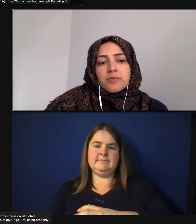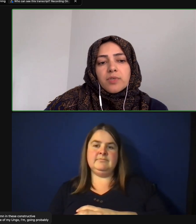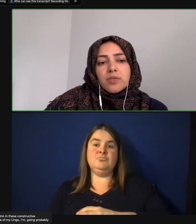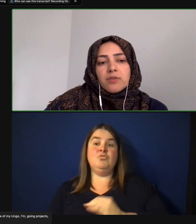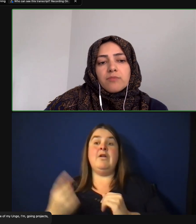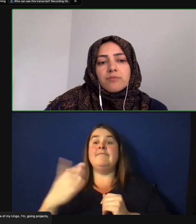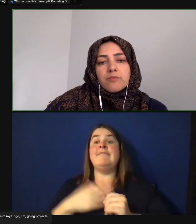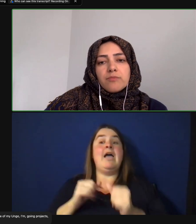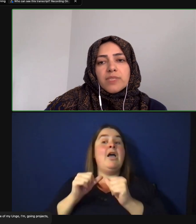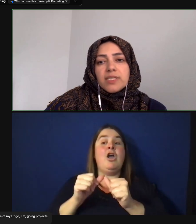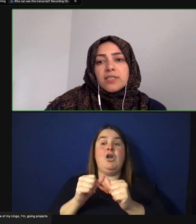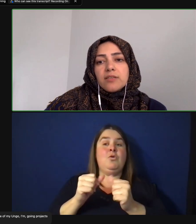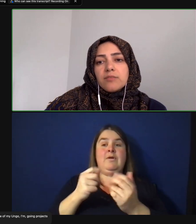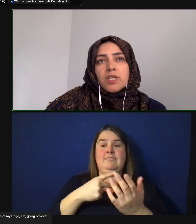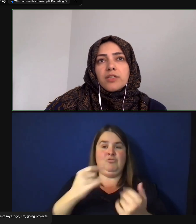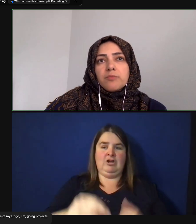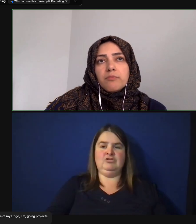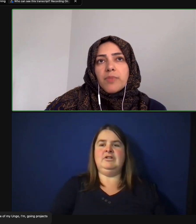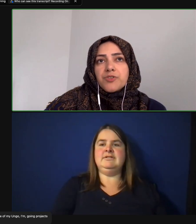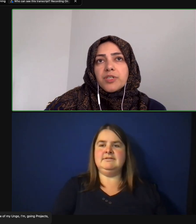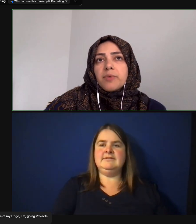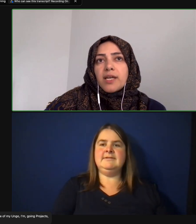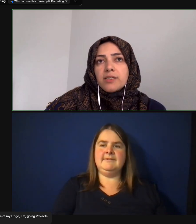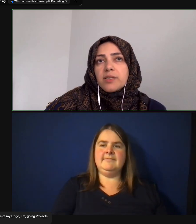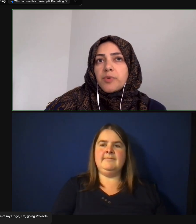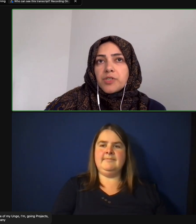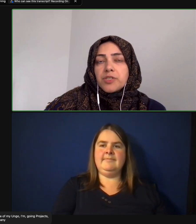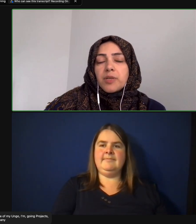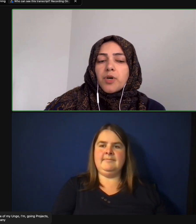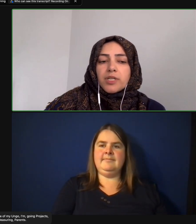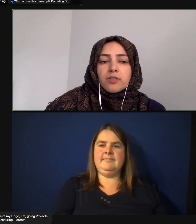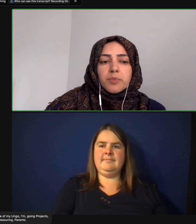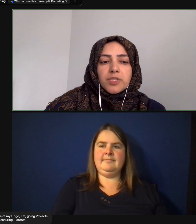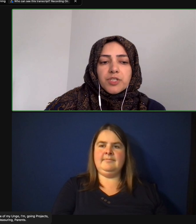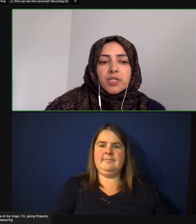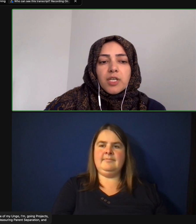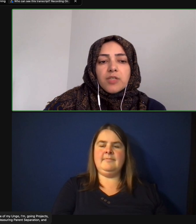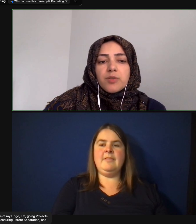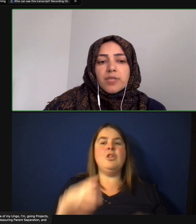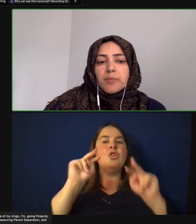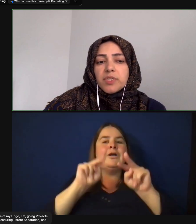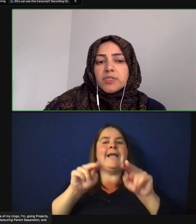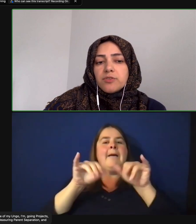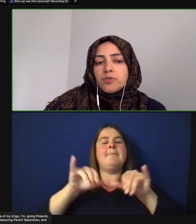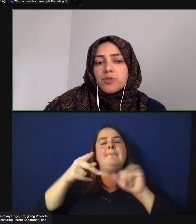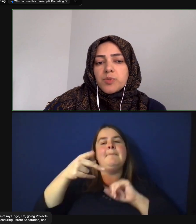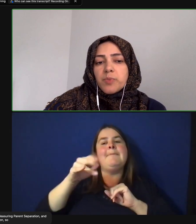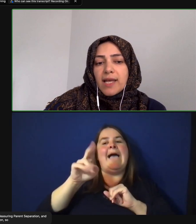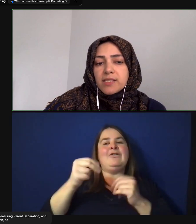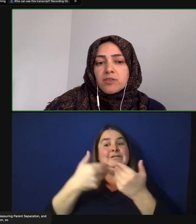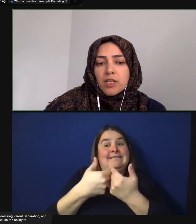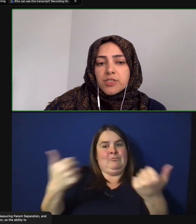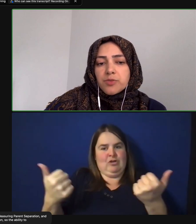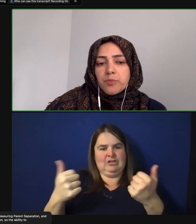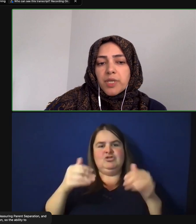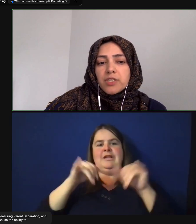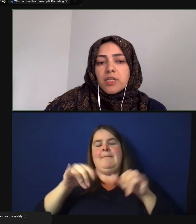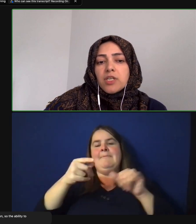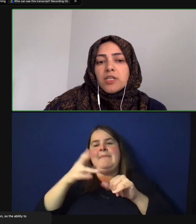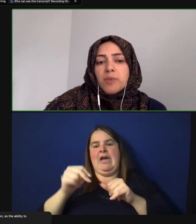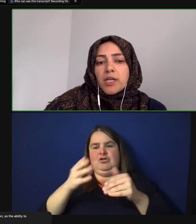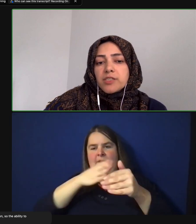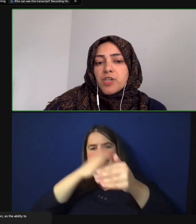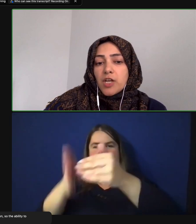is basically measuring parent separation and parent completion. So the ability to use past knowledge to